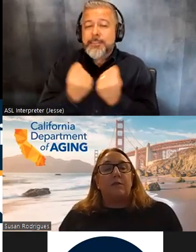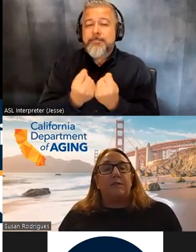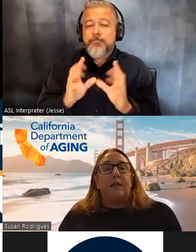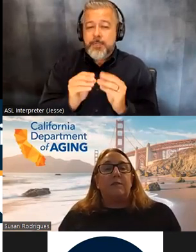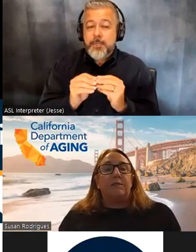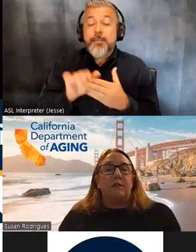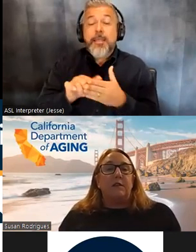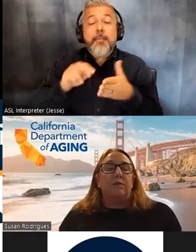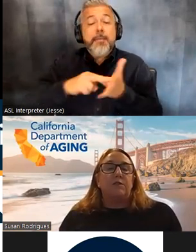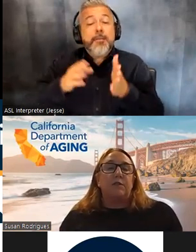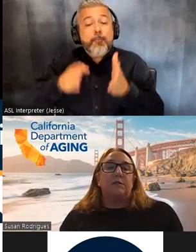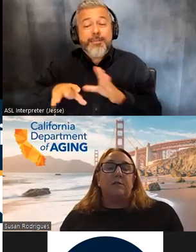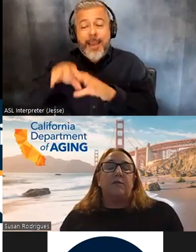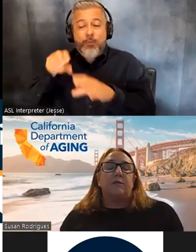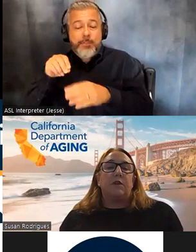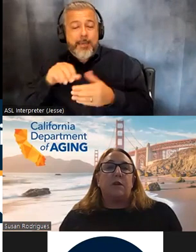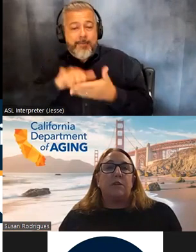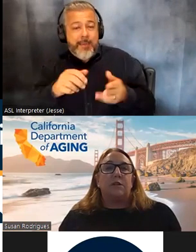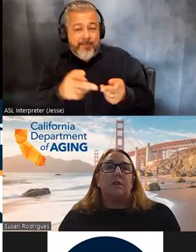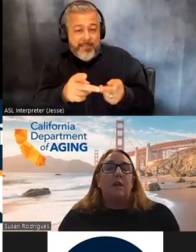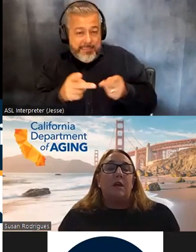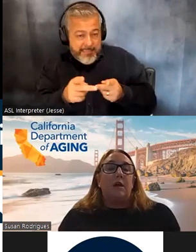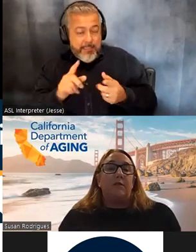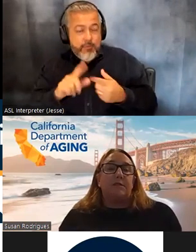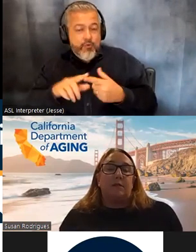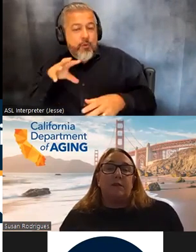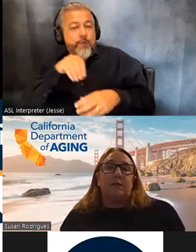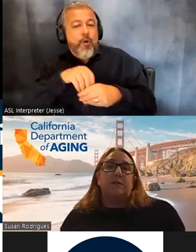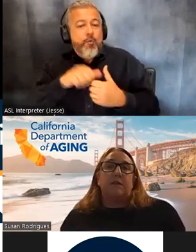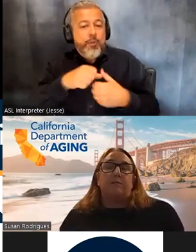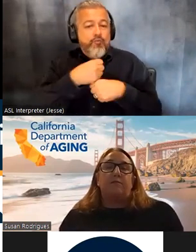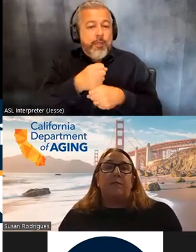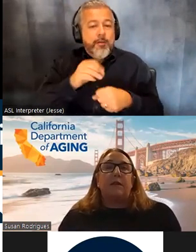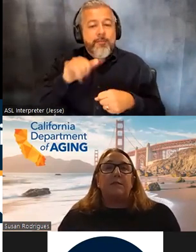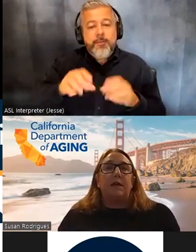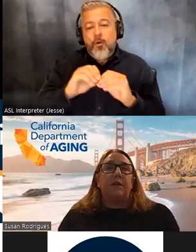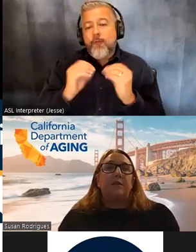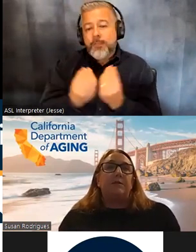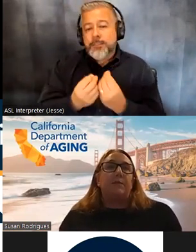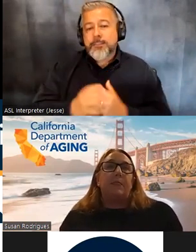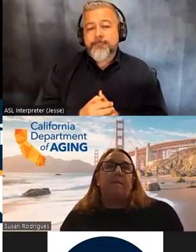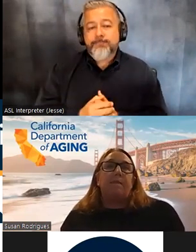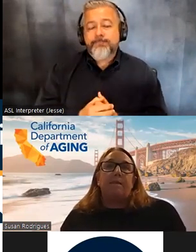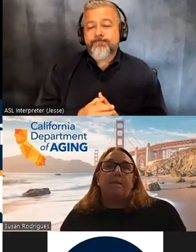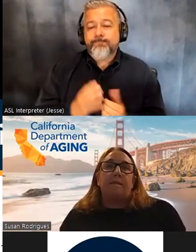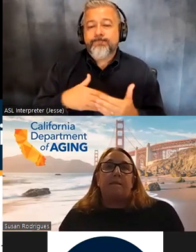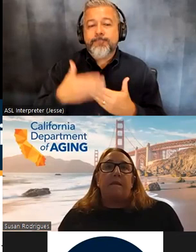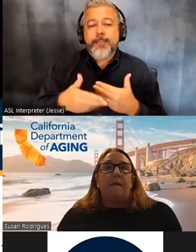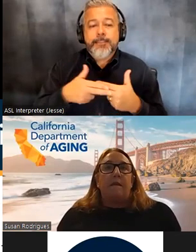from outside of the facility, which involves the creation of this office. Next slide, please.